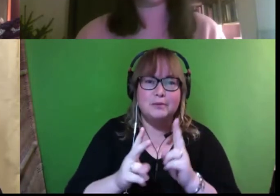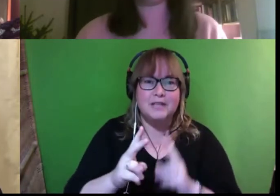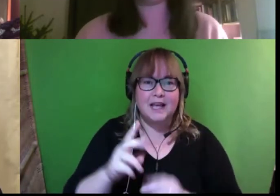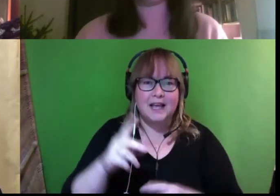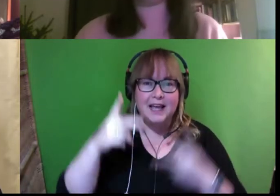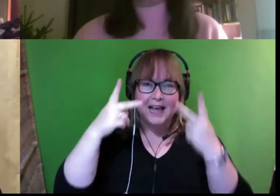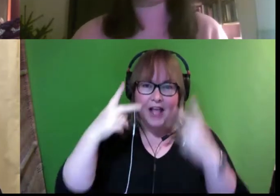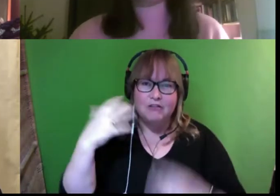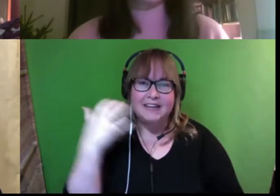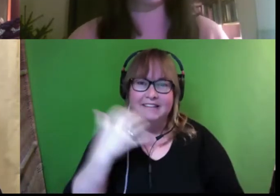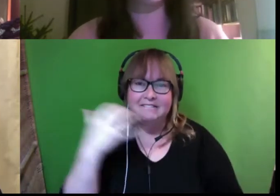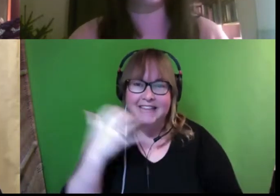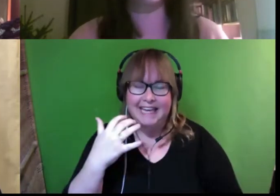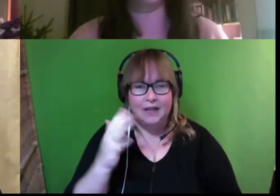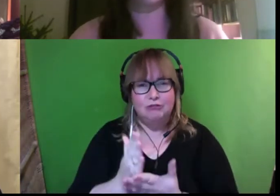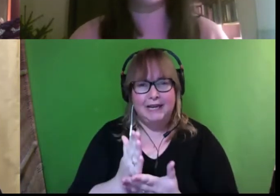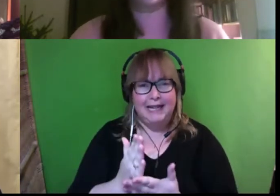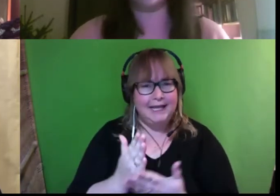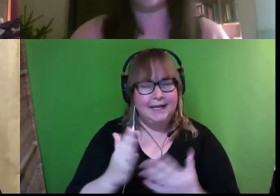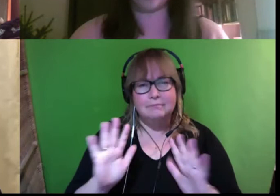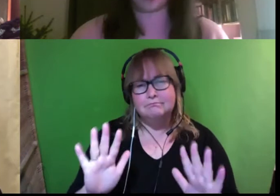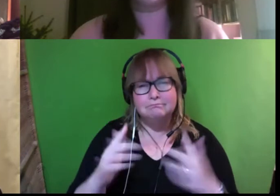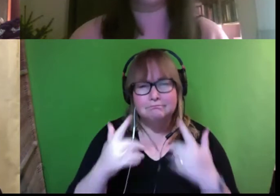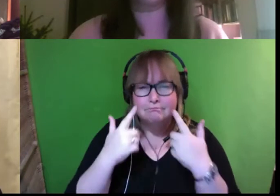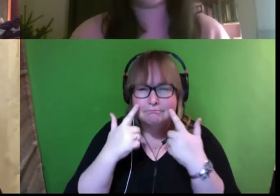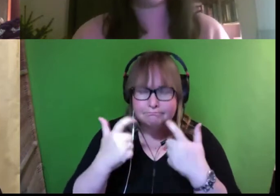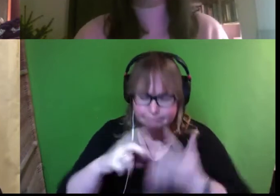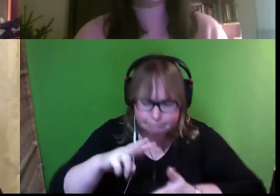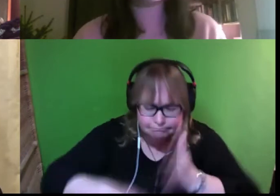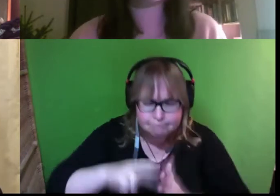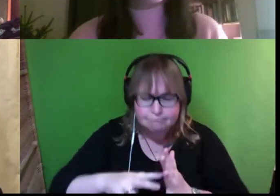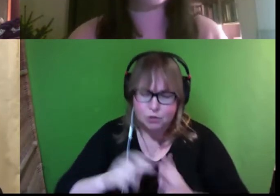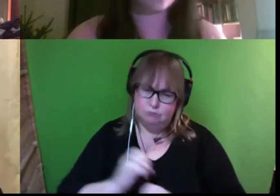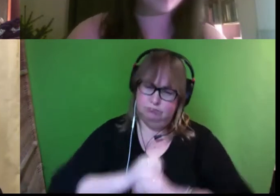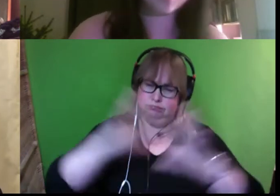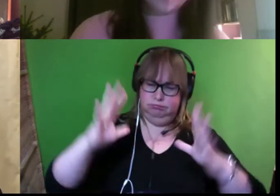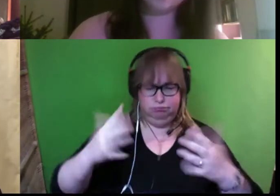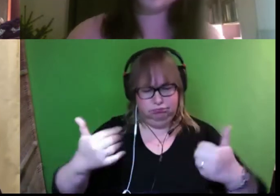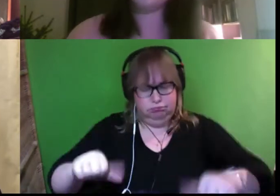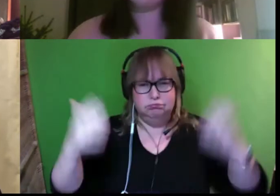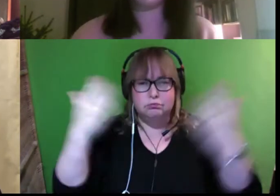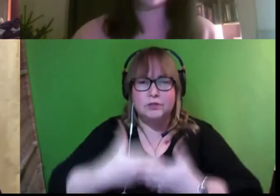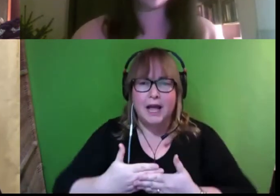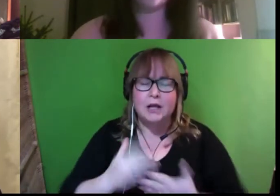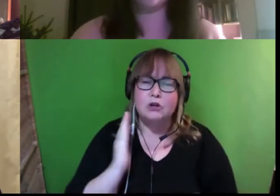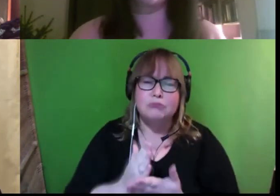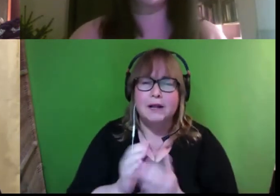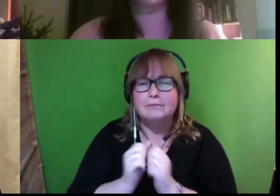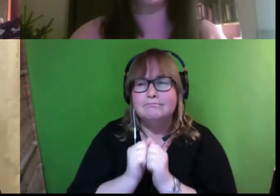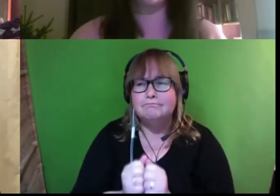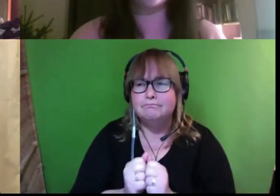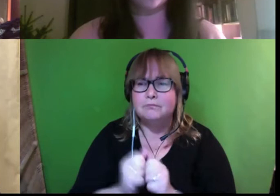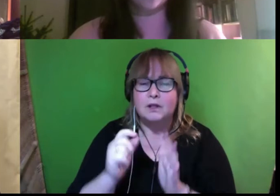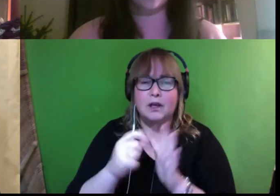appreciate all the care you put into making this event happen. And I also wanted to express gratitude to Priya for agreeing